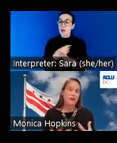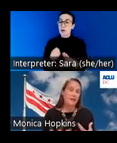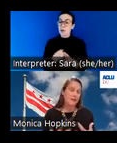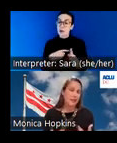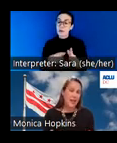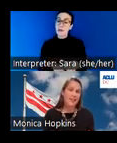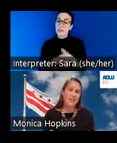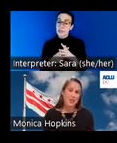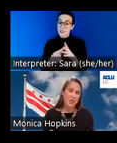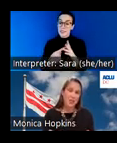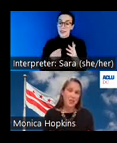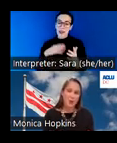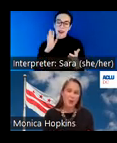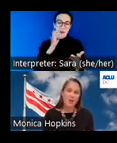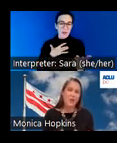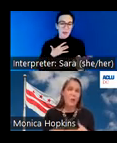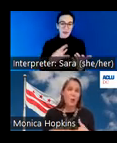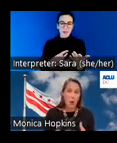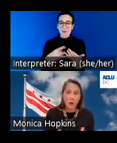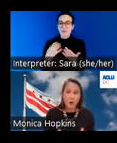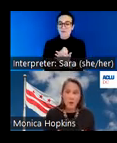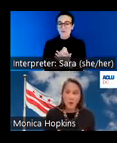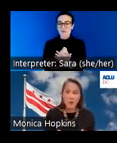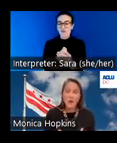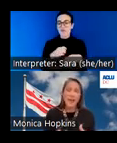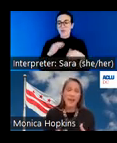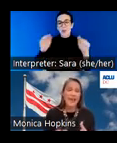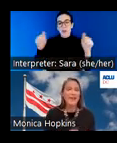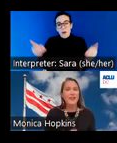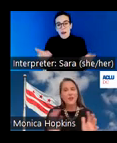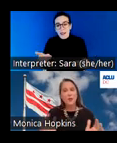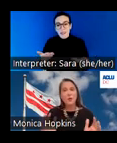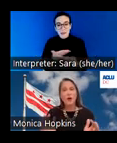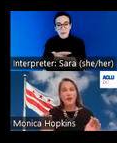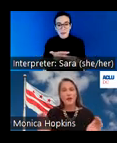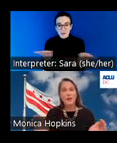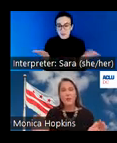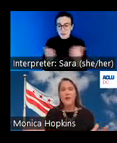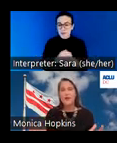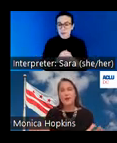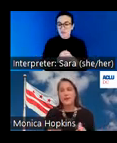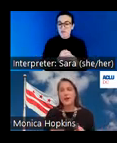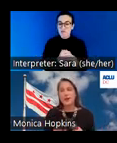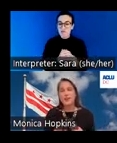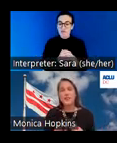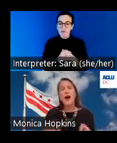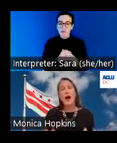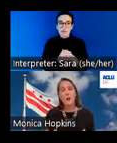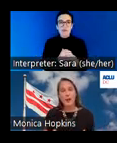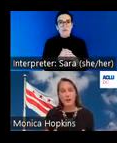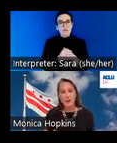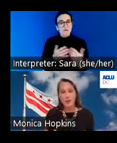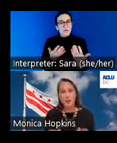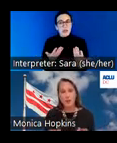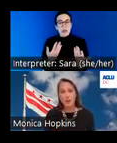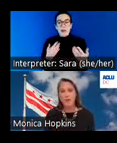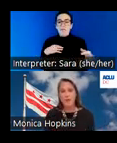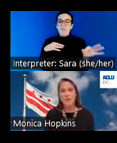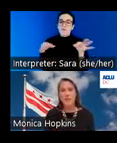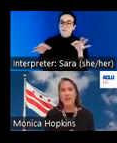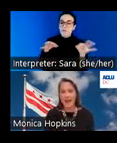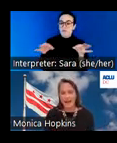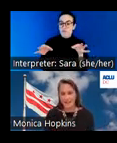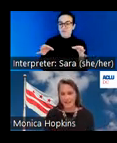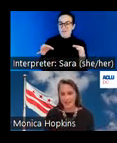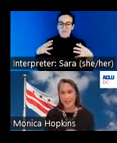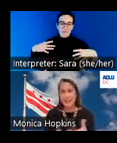would like to just sort of welcome you and give you a little bit of a top line view of